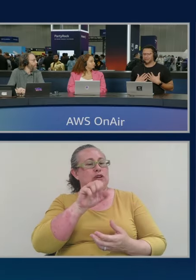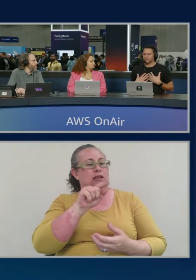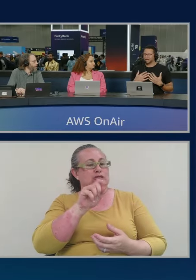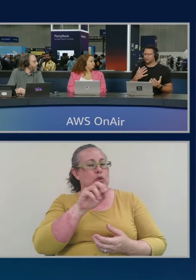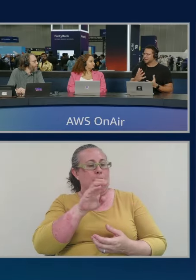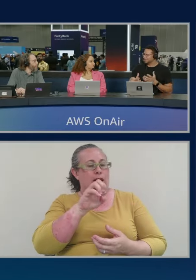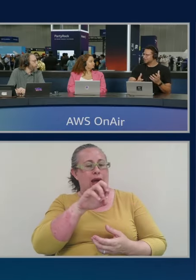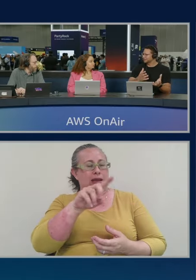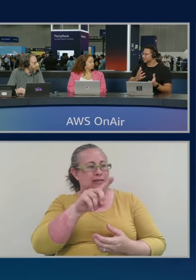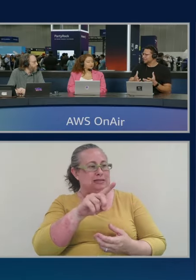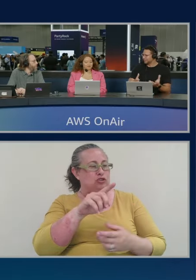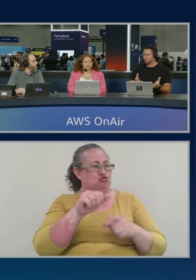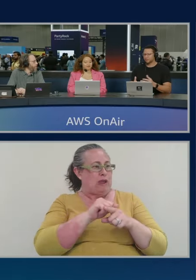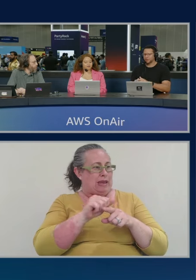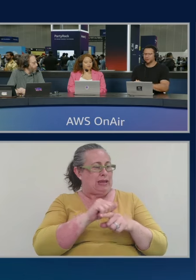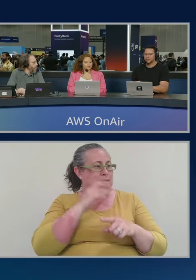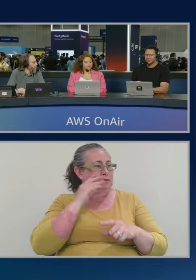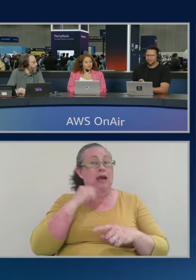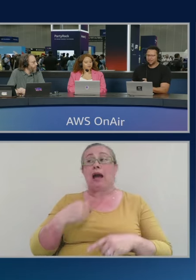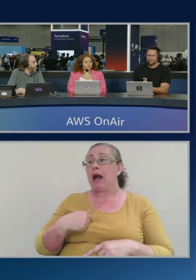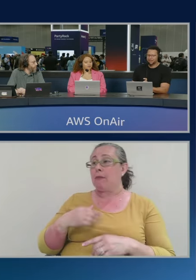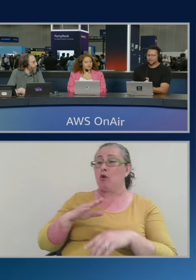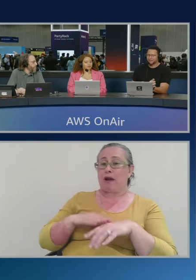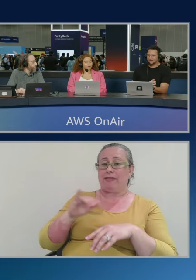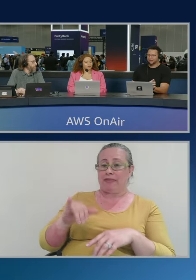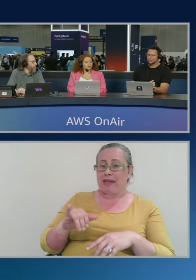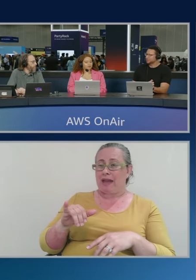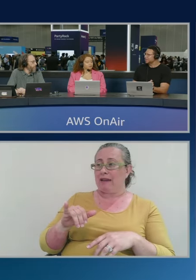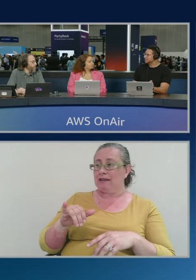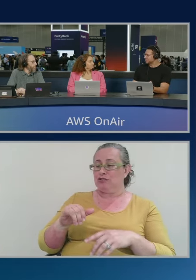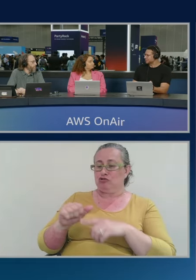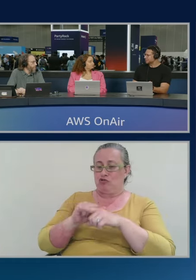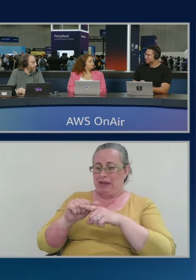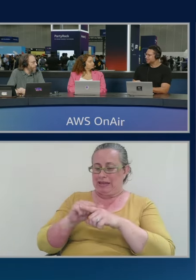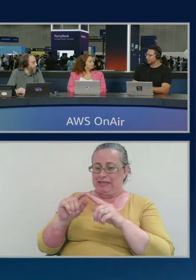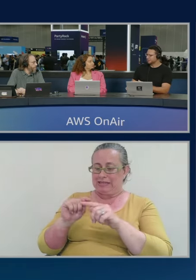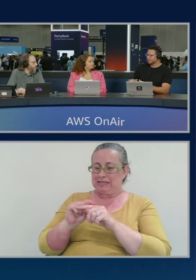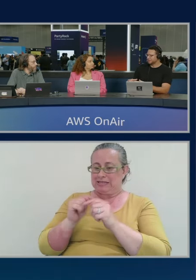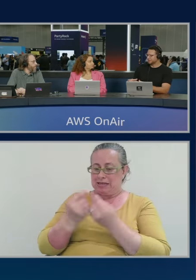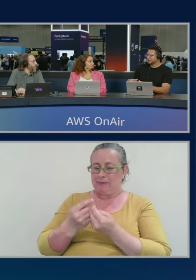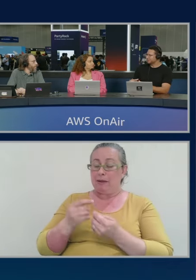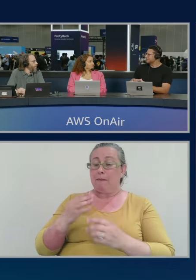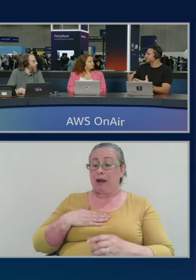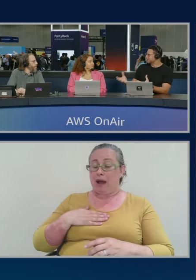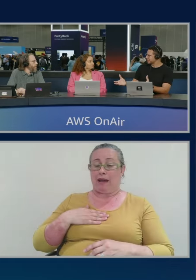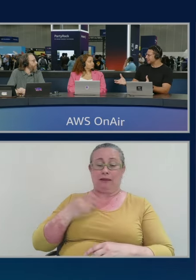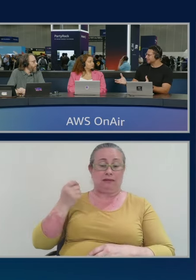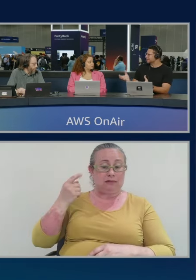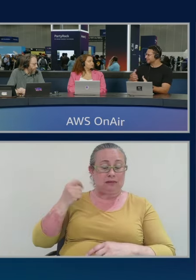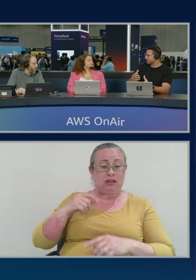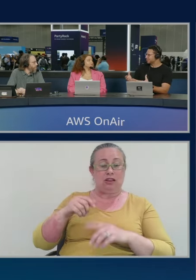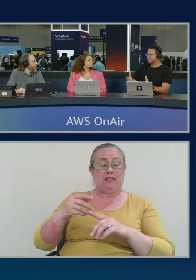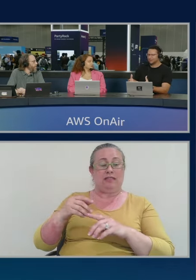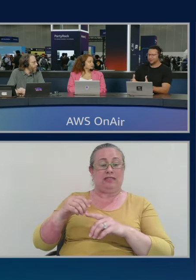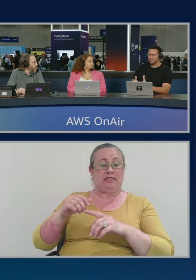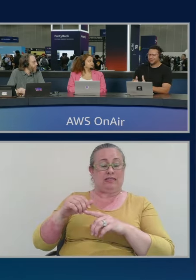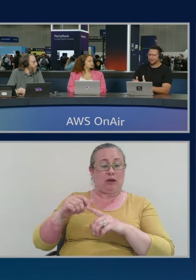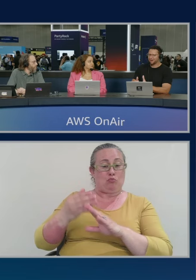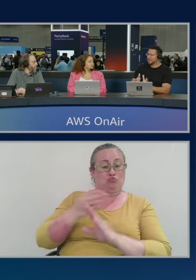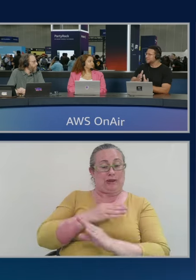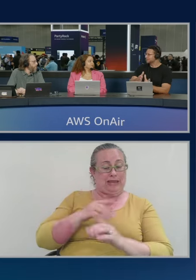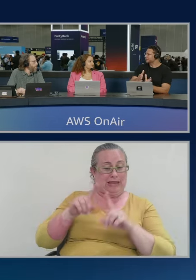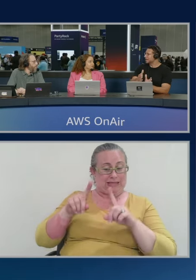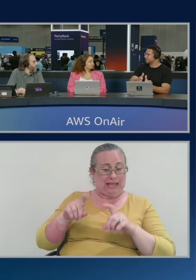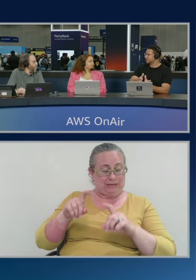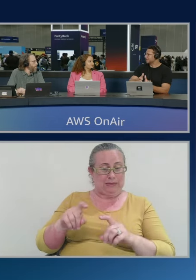team, so I kind of know how these platforms work. And in my experience, the pre-assessment helps people to fill those gaps, identify where they are. And then